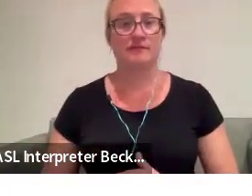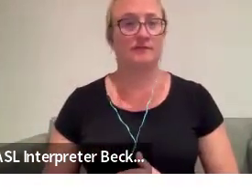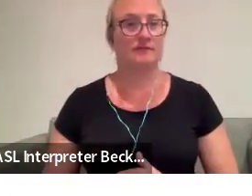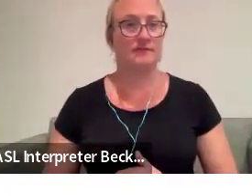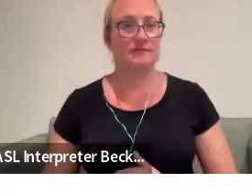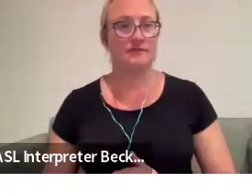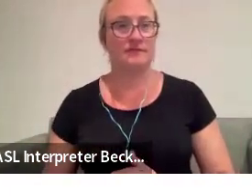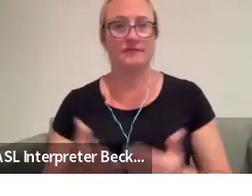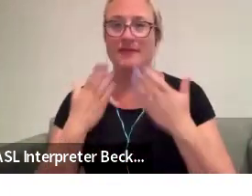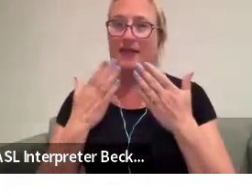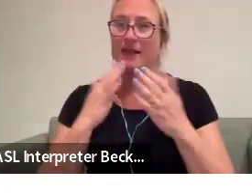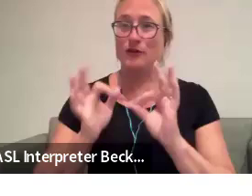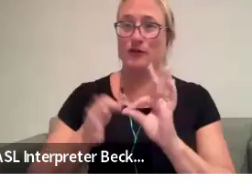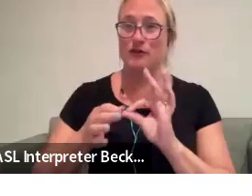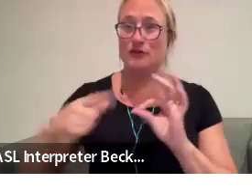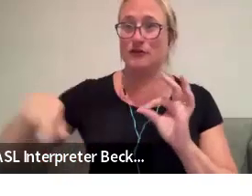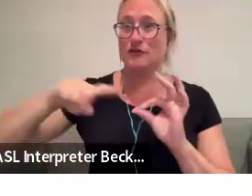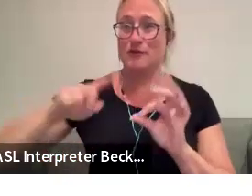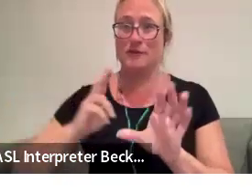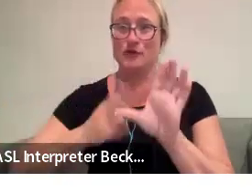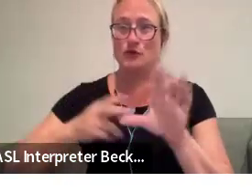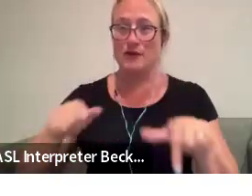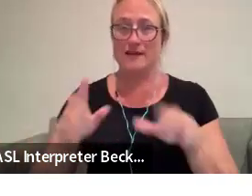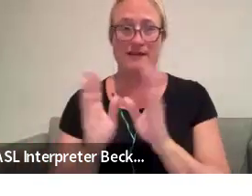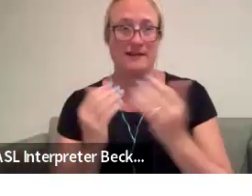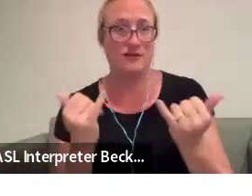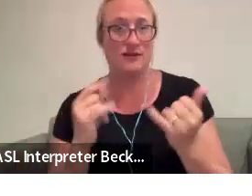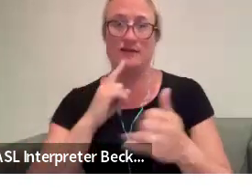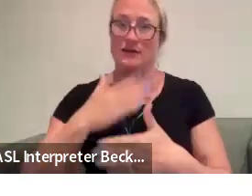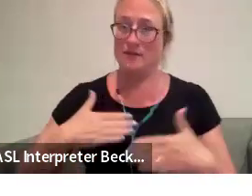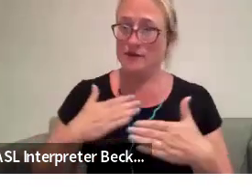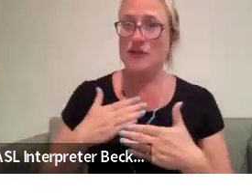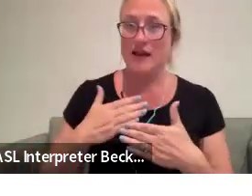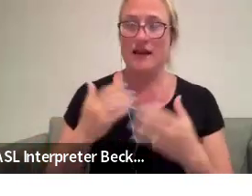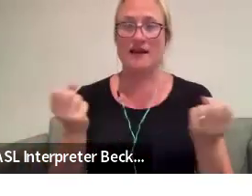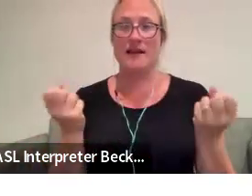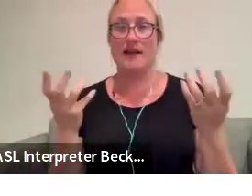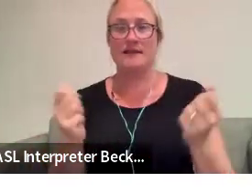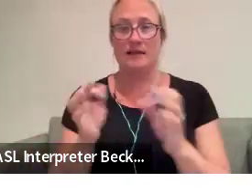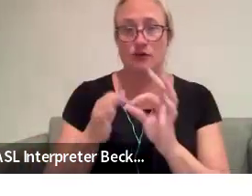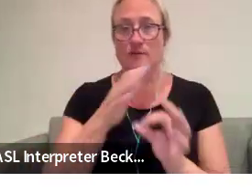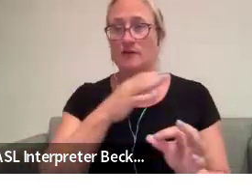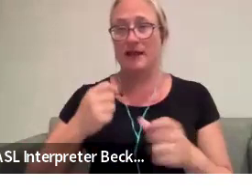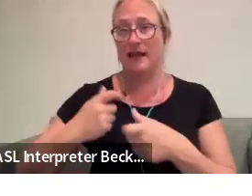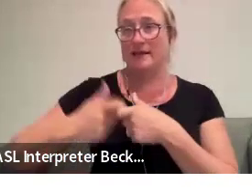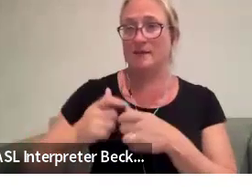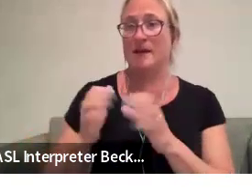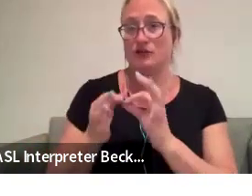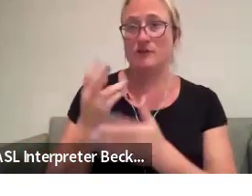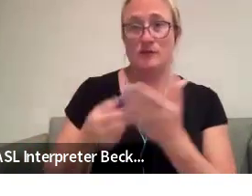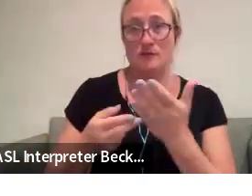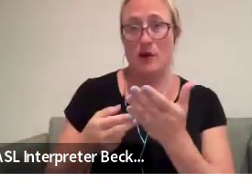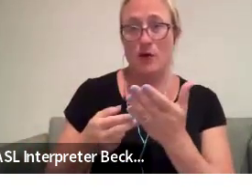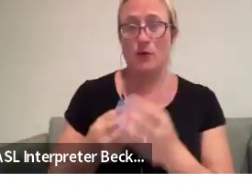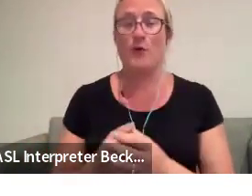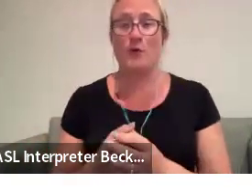Thank you to our interpreters for joining us today. We so much appreciate it. Our ASL interpreters and our Spanish interpreters are with